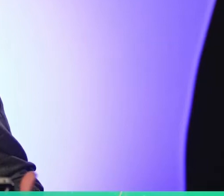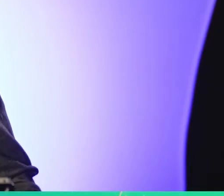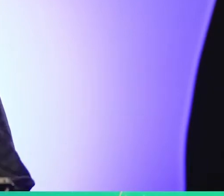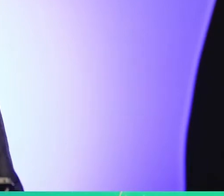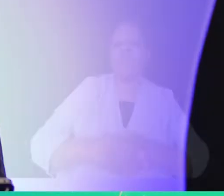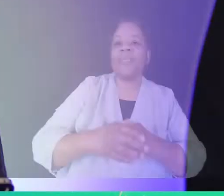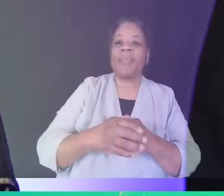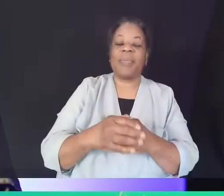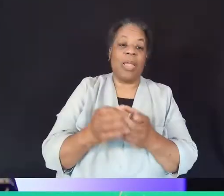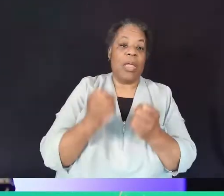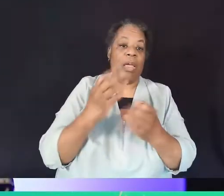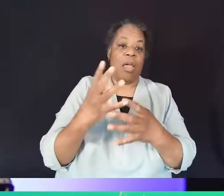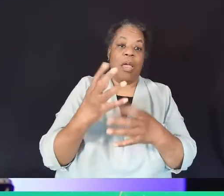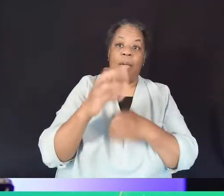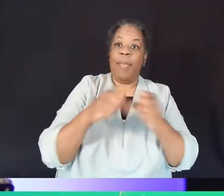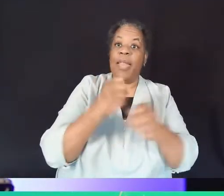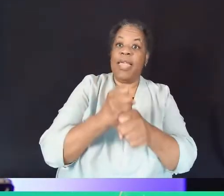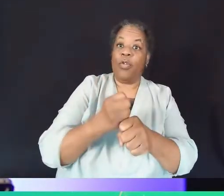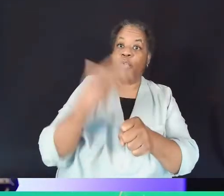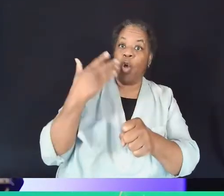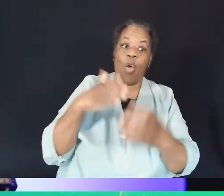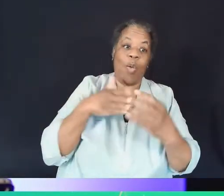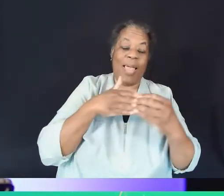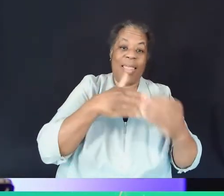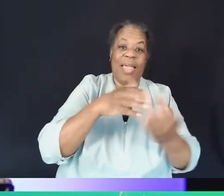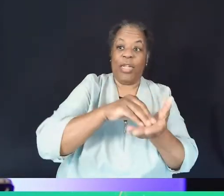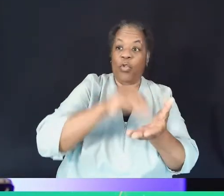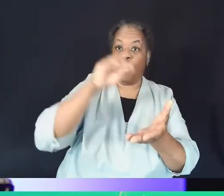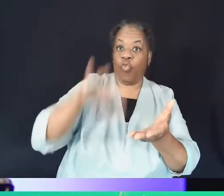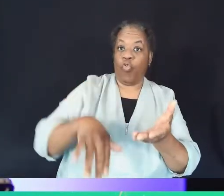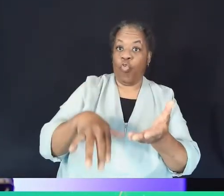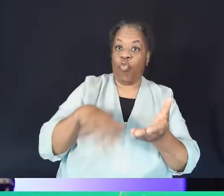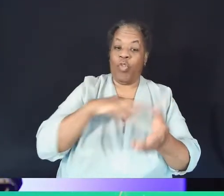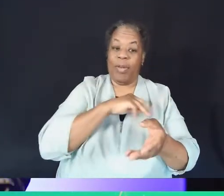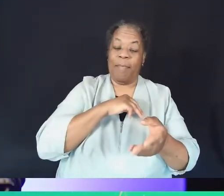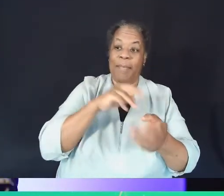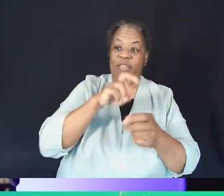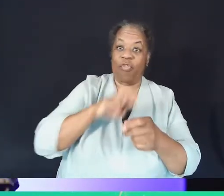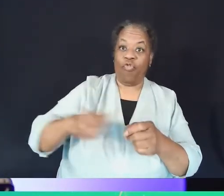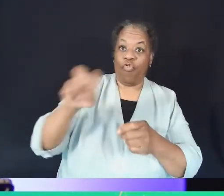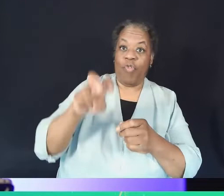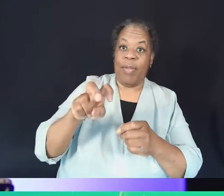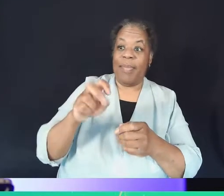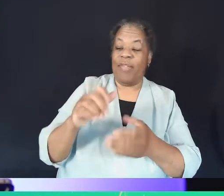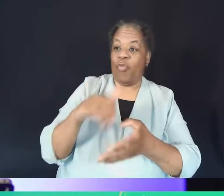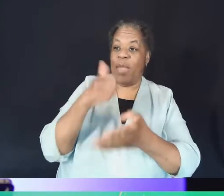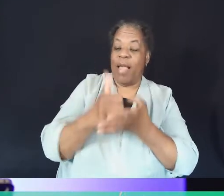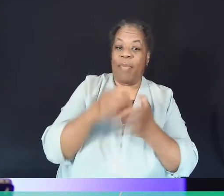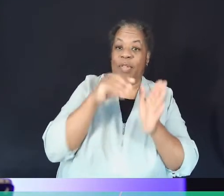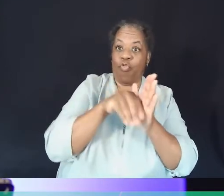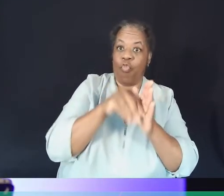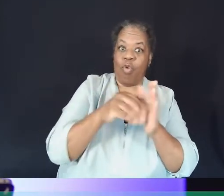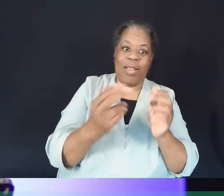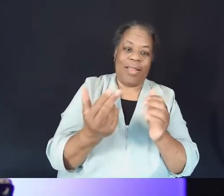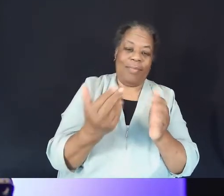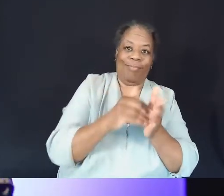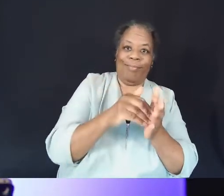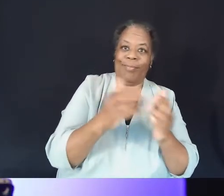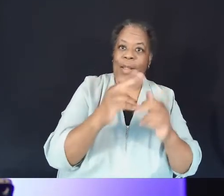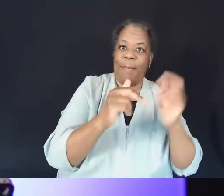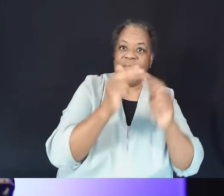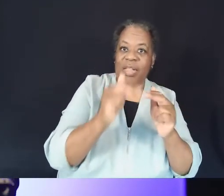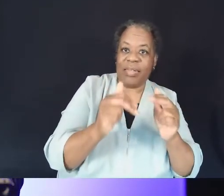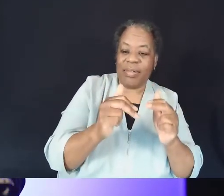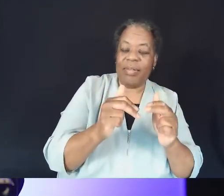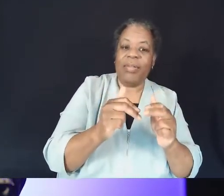Years ago, I led a series of student mission trips to rebuild New Orleans after the destruction from Hurricane Katrina. We